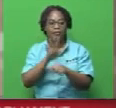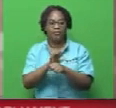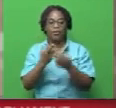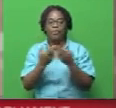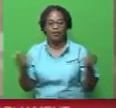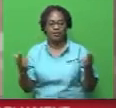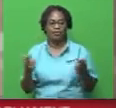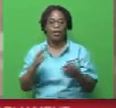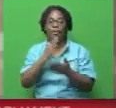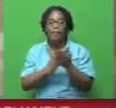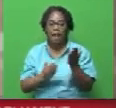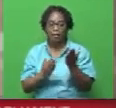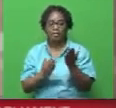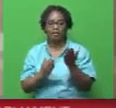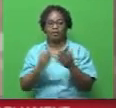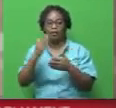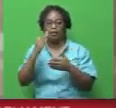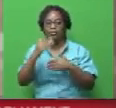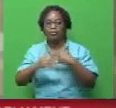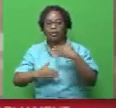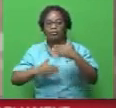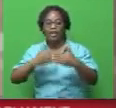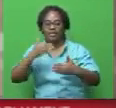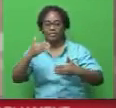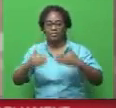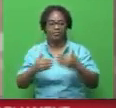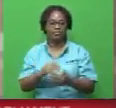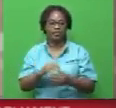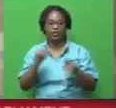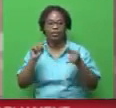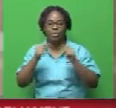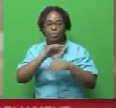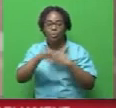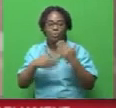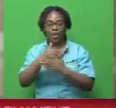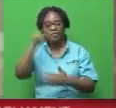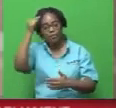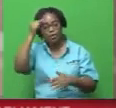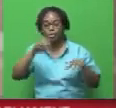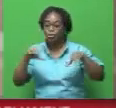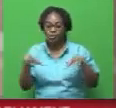institutional degradation that we see taking place since this government came into office.